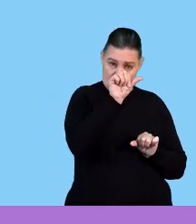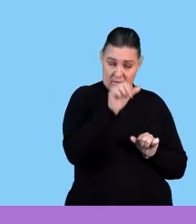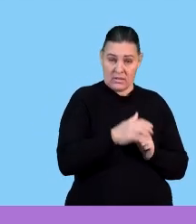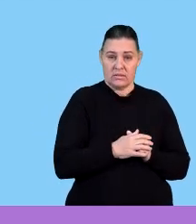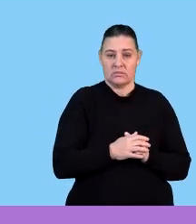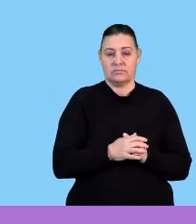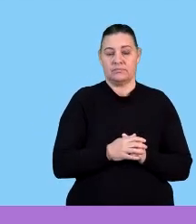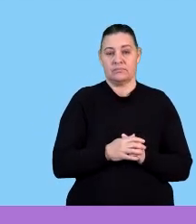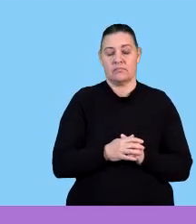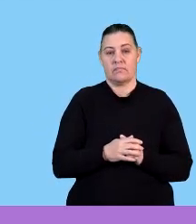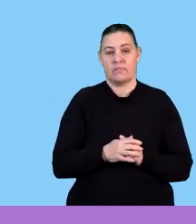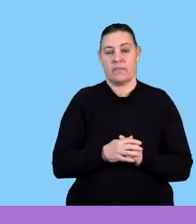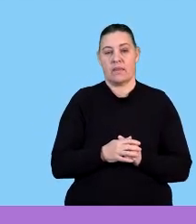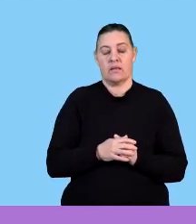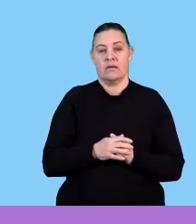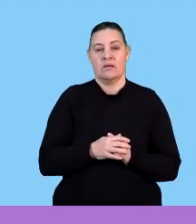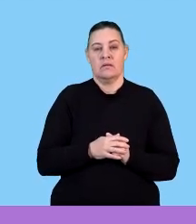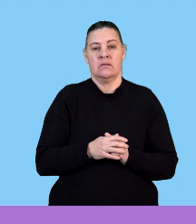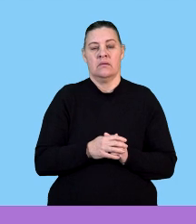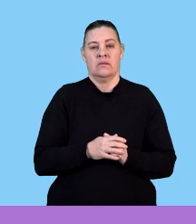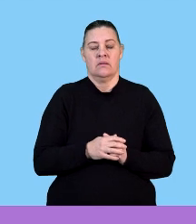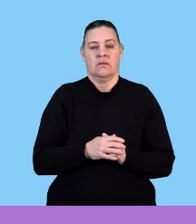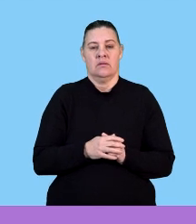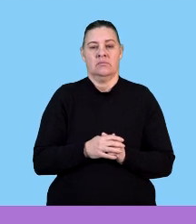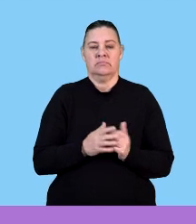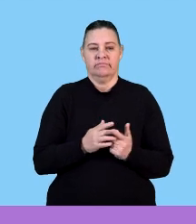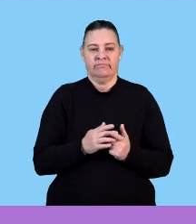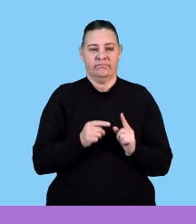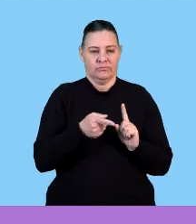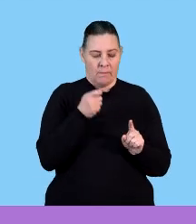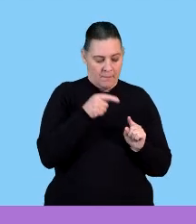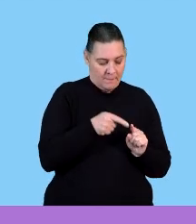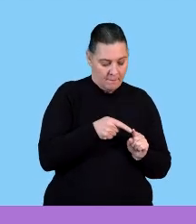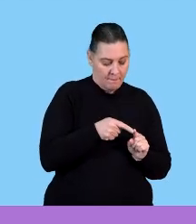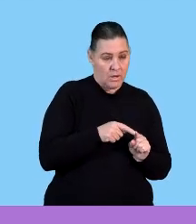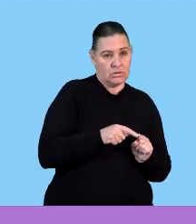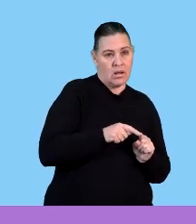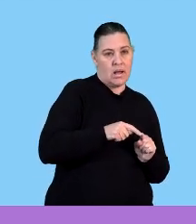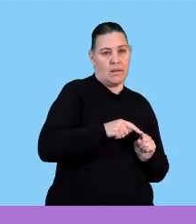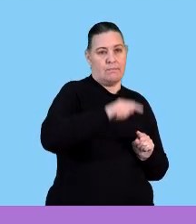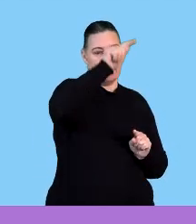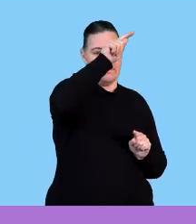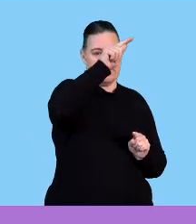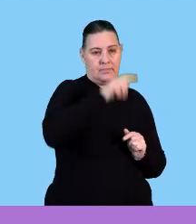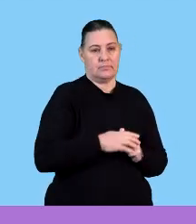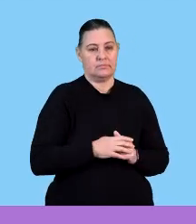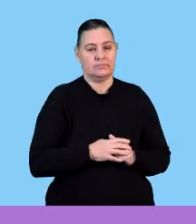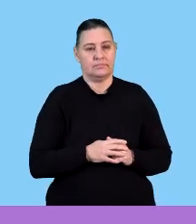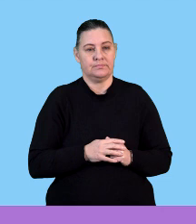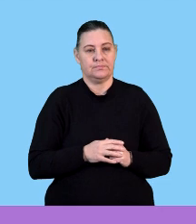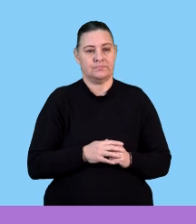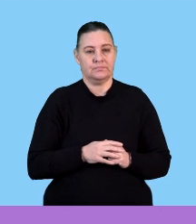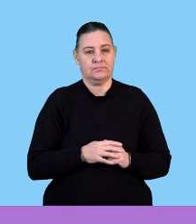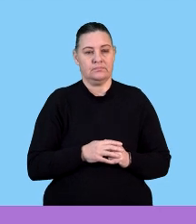it in my situation. The length of the swimming pool would be here, all right? Just get that in